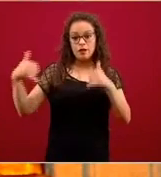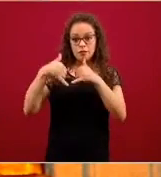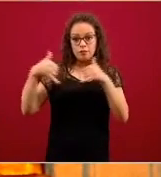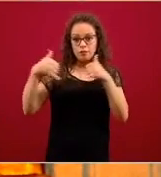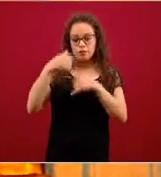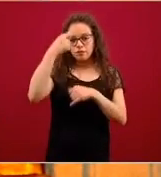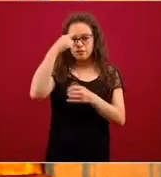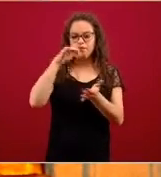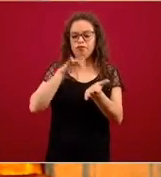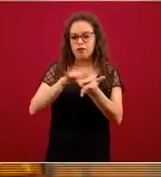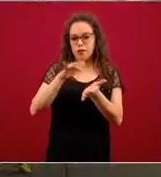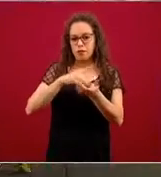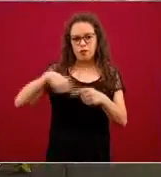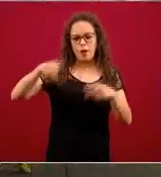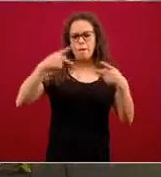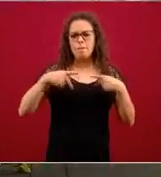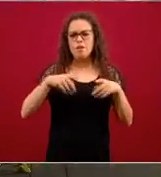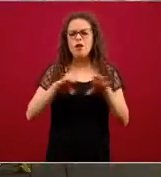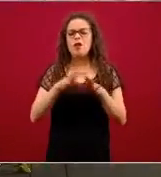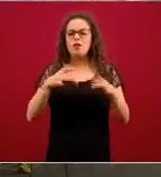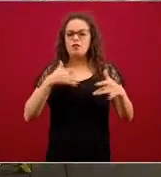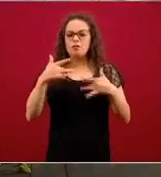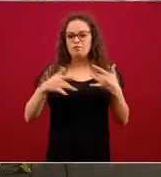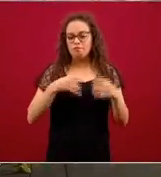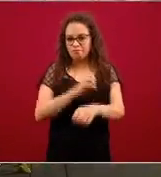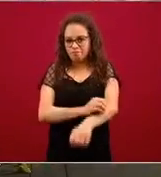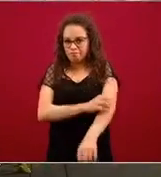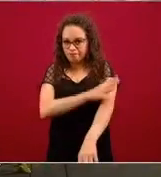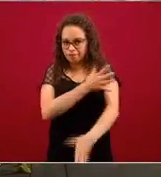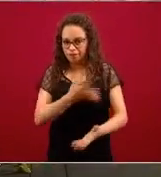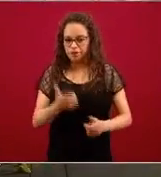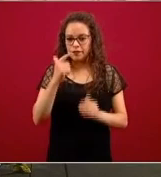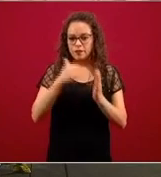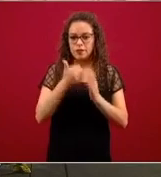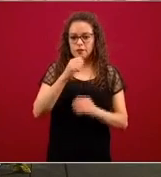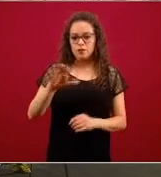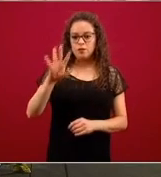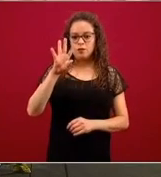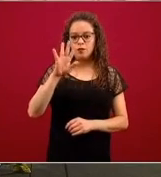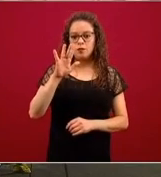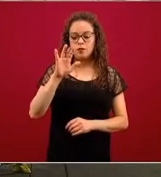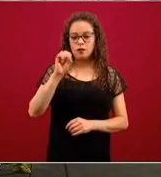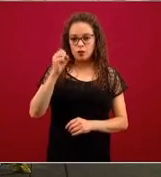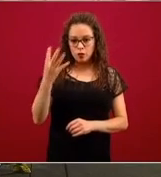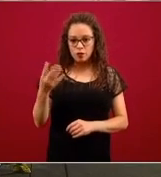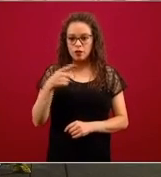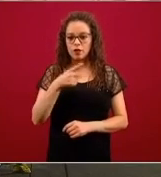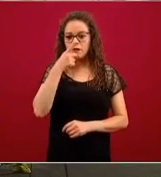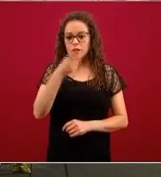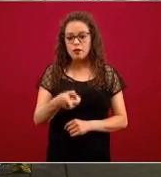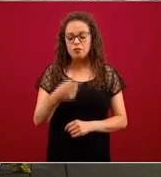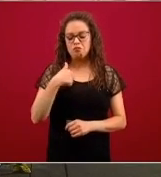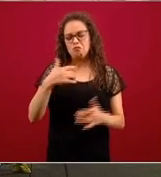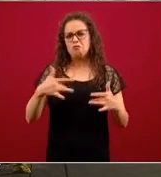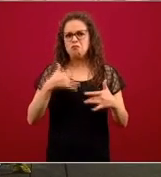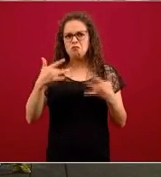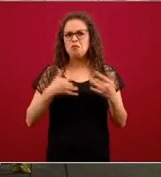over 7,000 calls that were related to emotional support. We also had